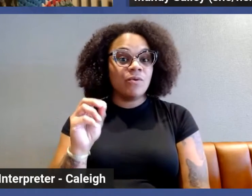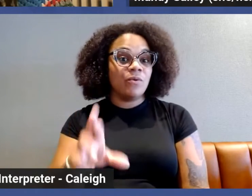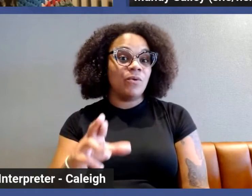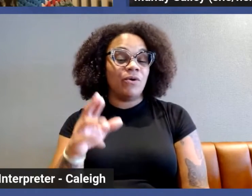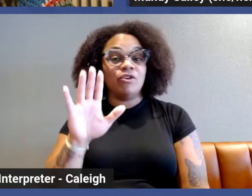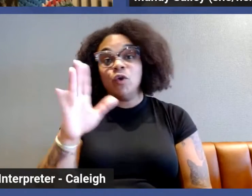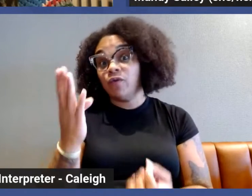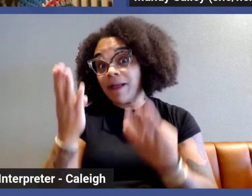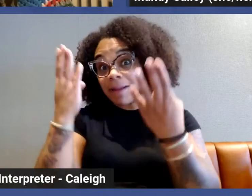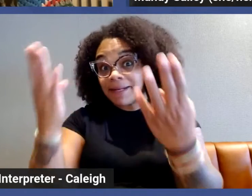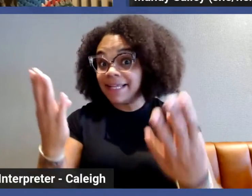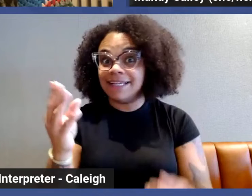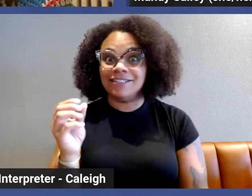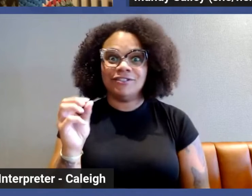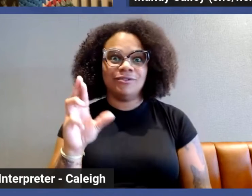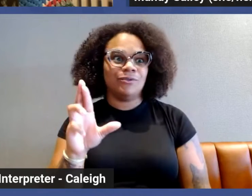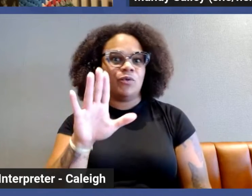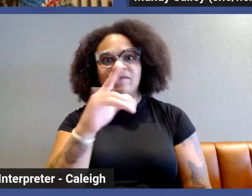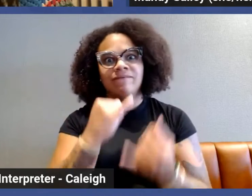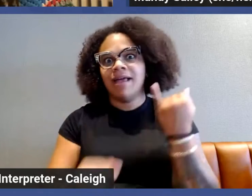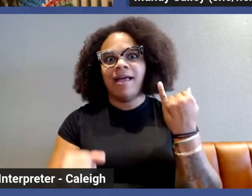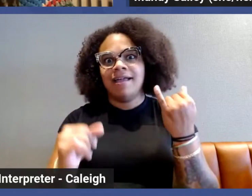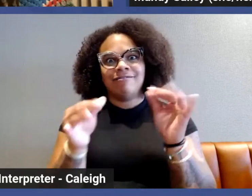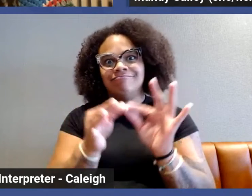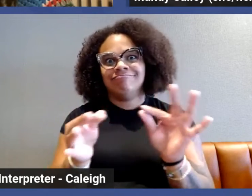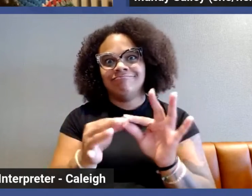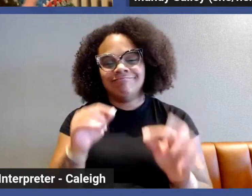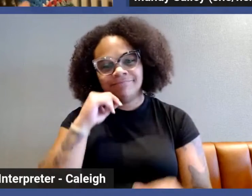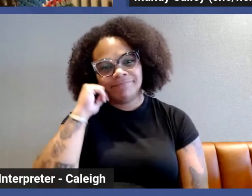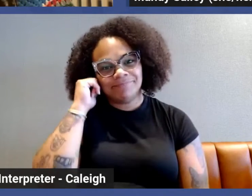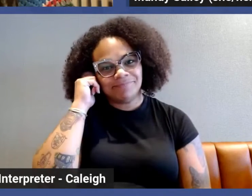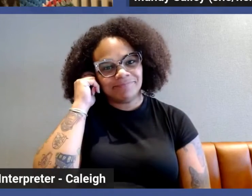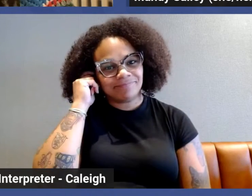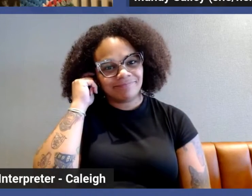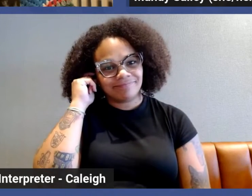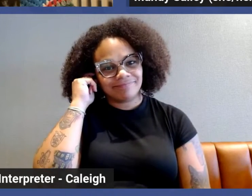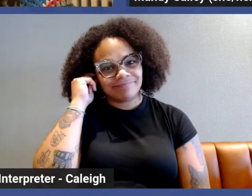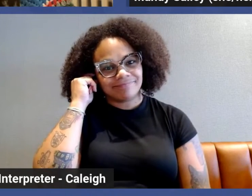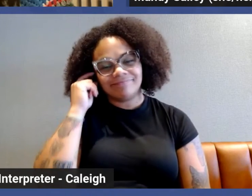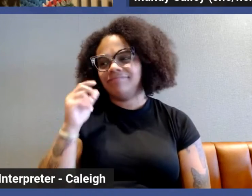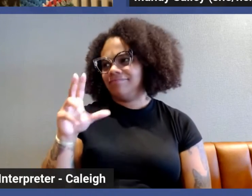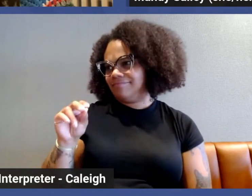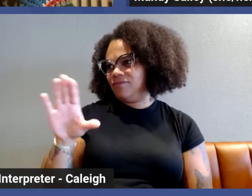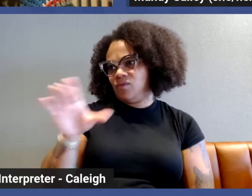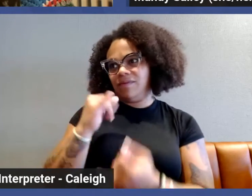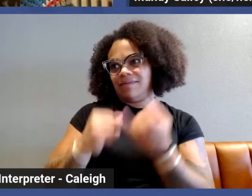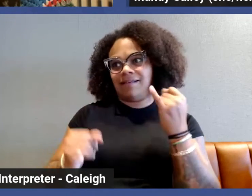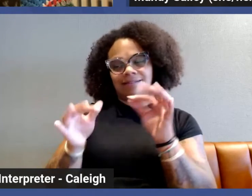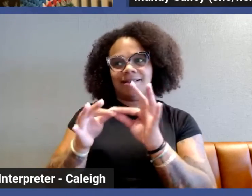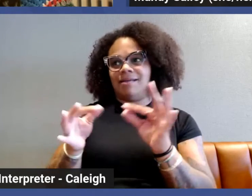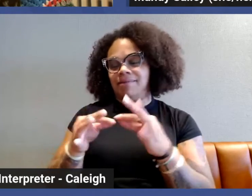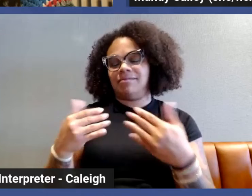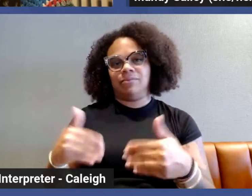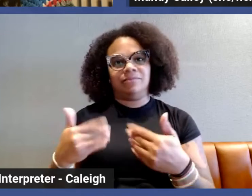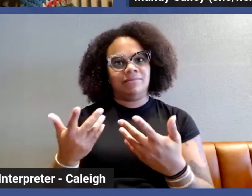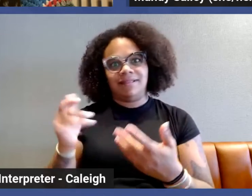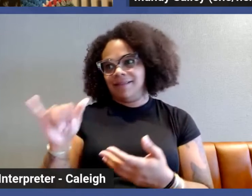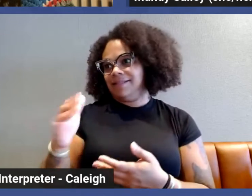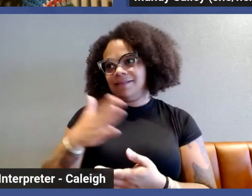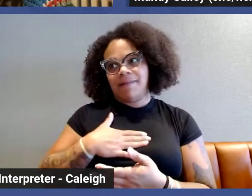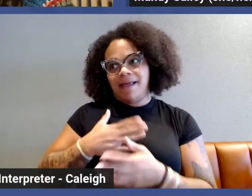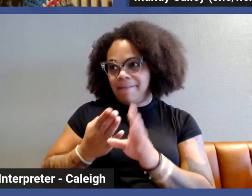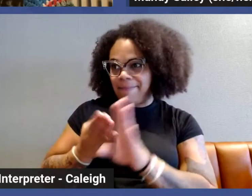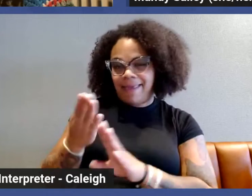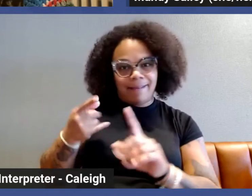recommendations, or any sort of like final words? No, I mean, I think what you ended on is really my main point, is